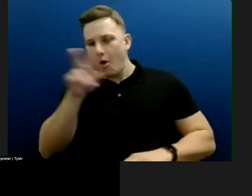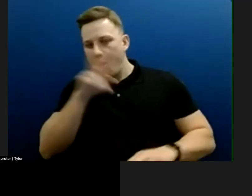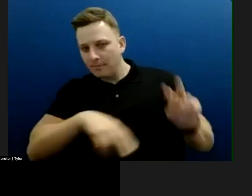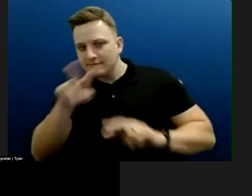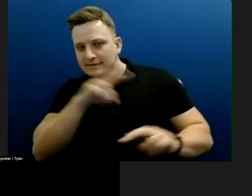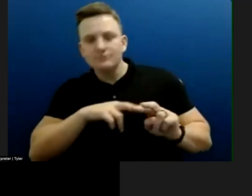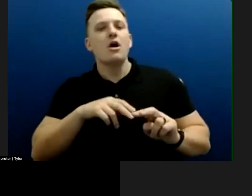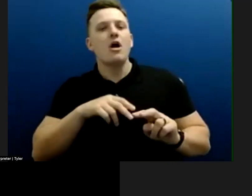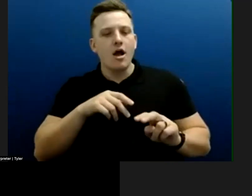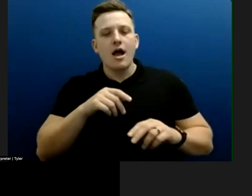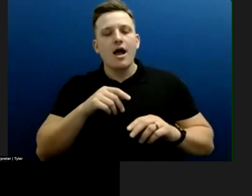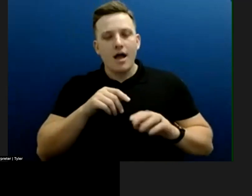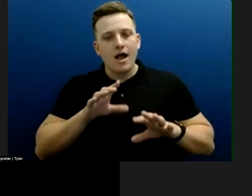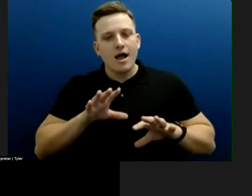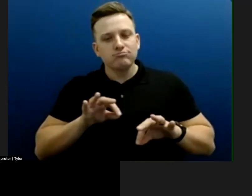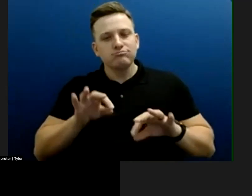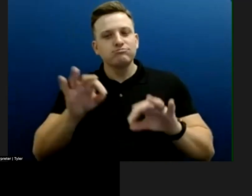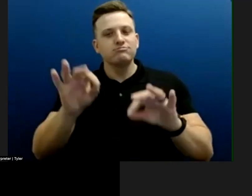here and